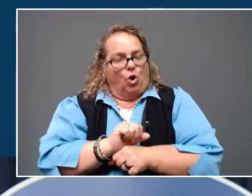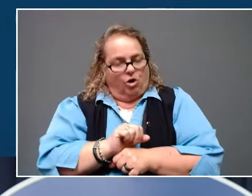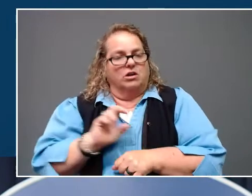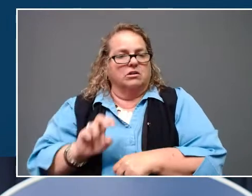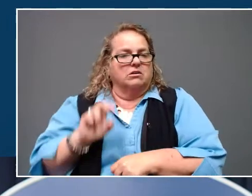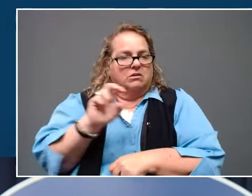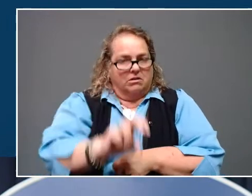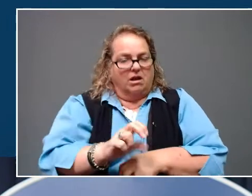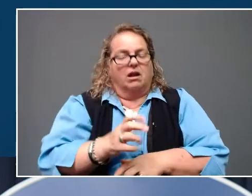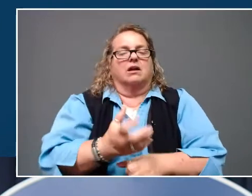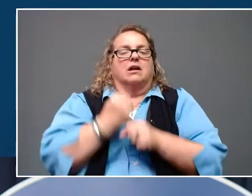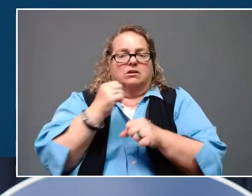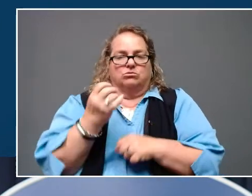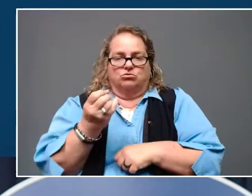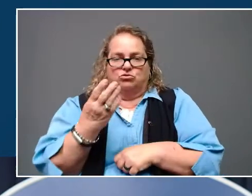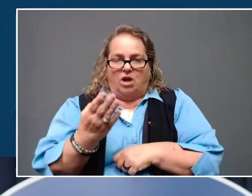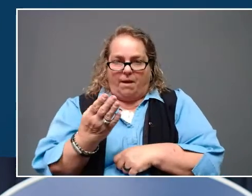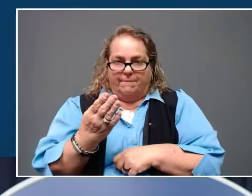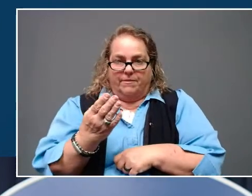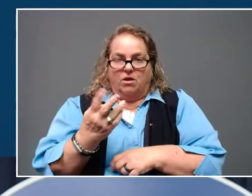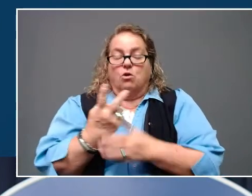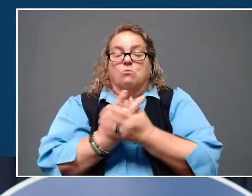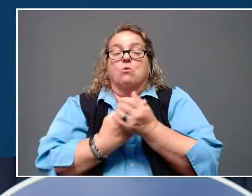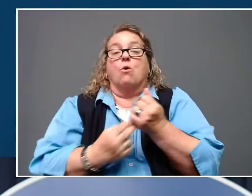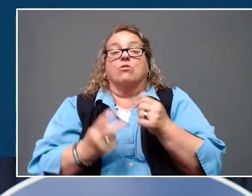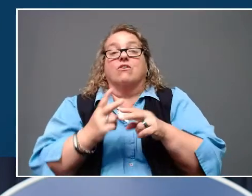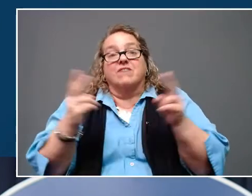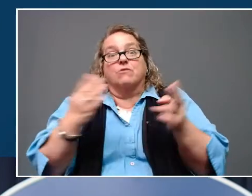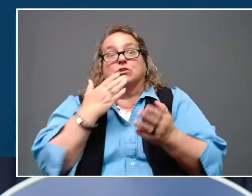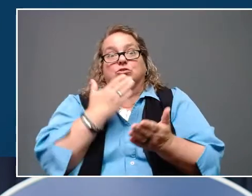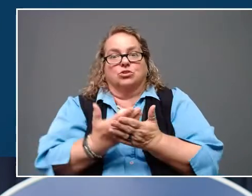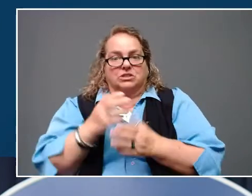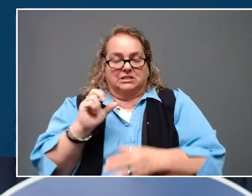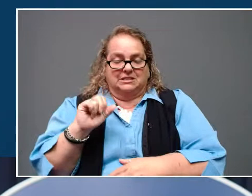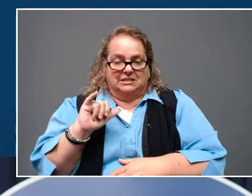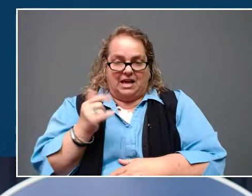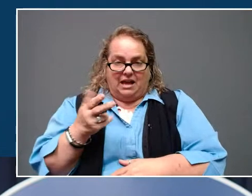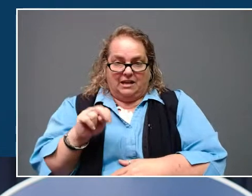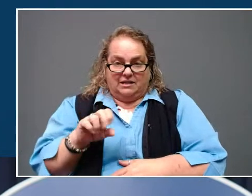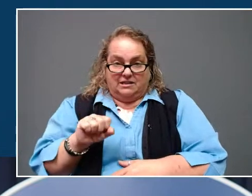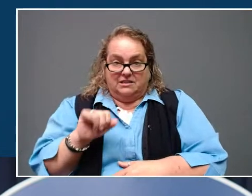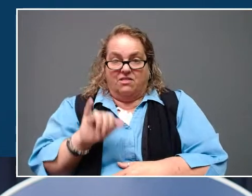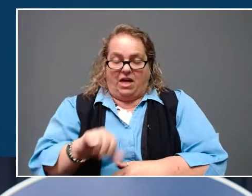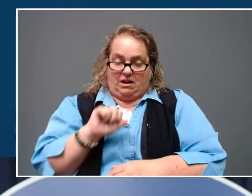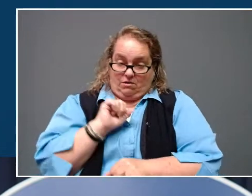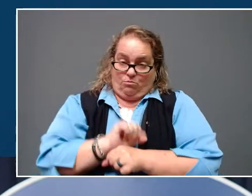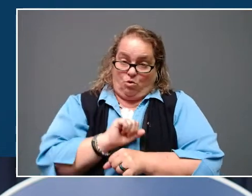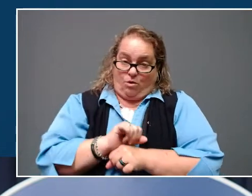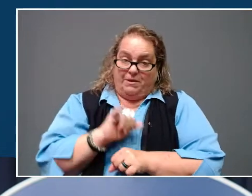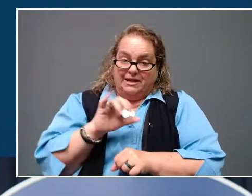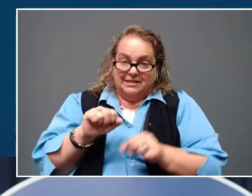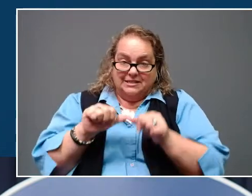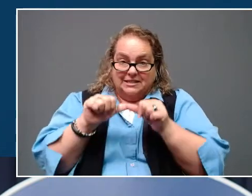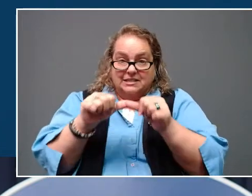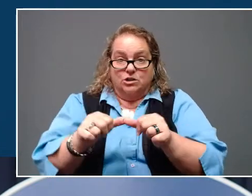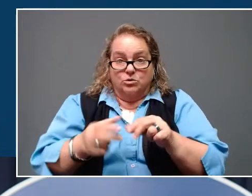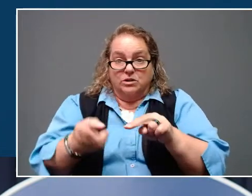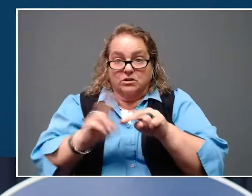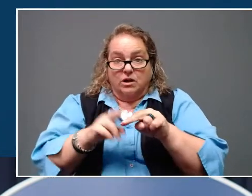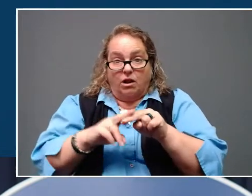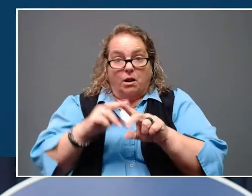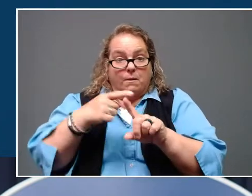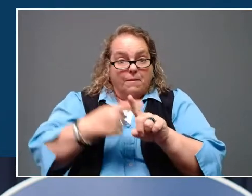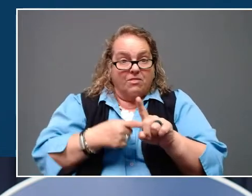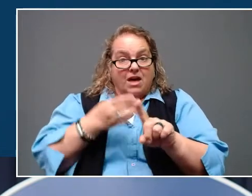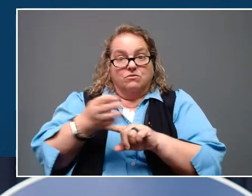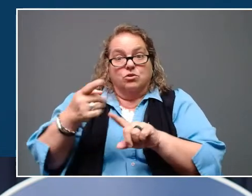job. Both very good signs that employment is continuing month after month to